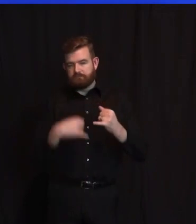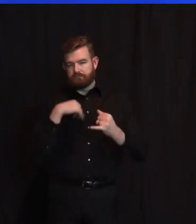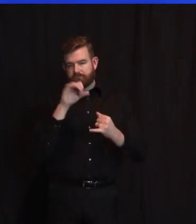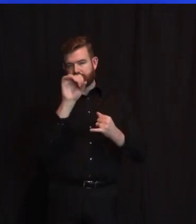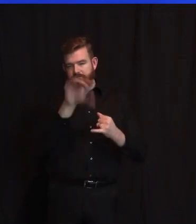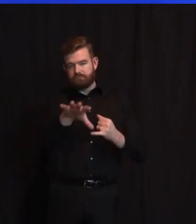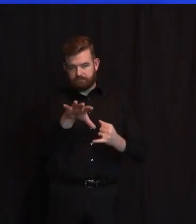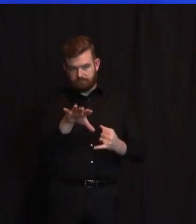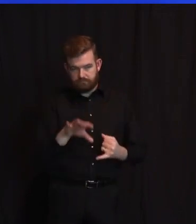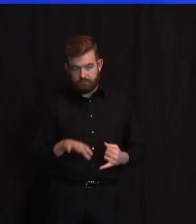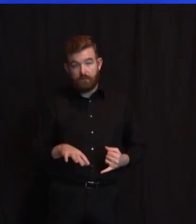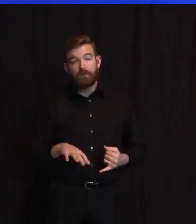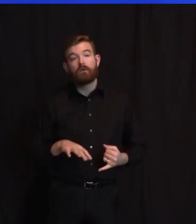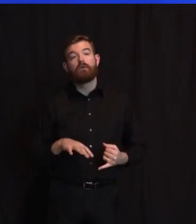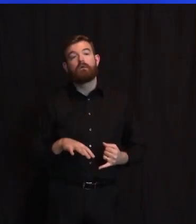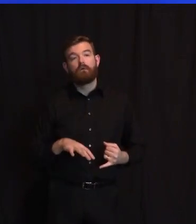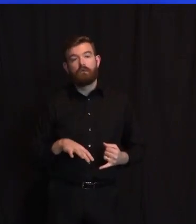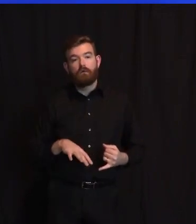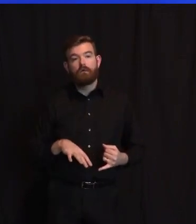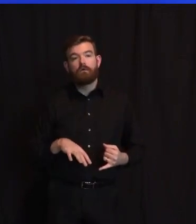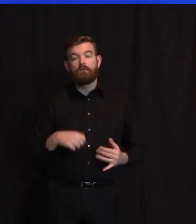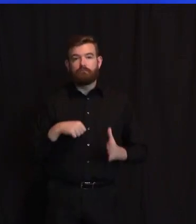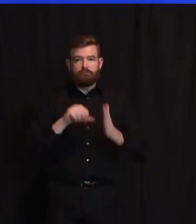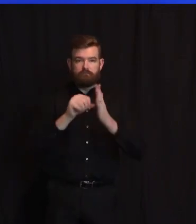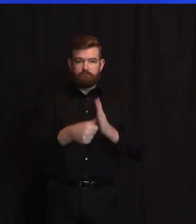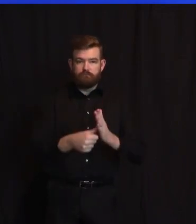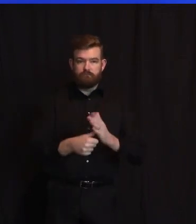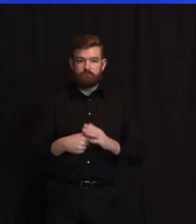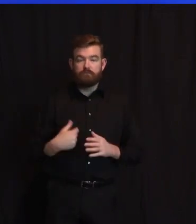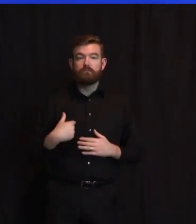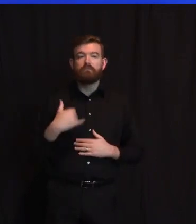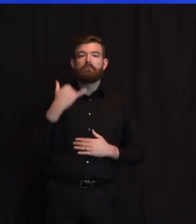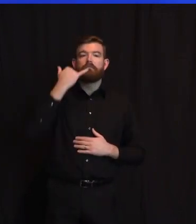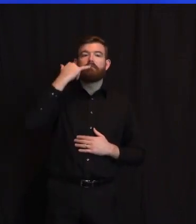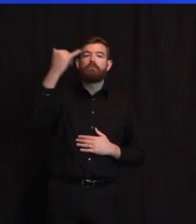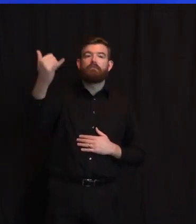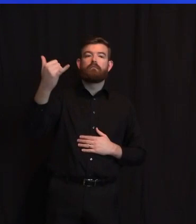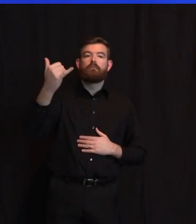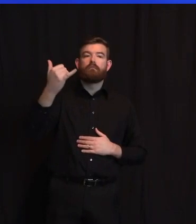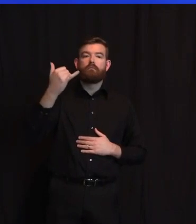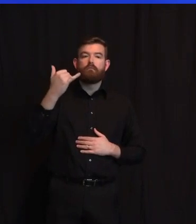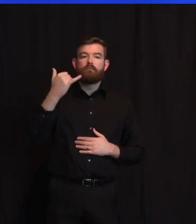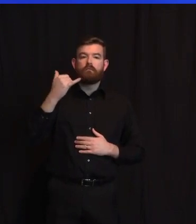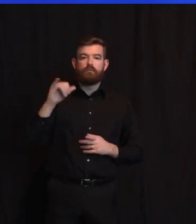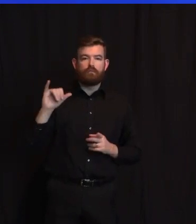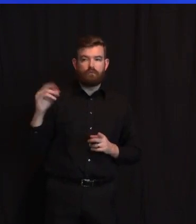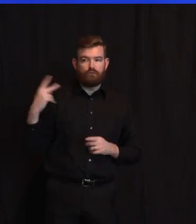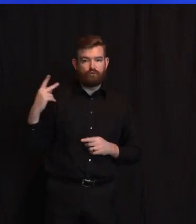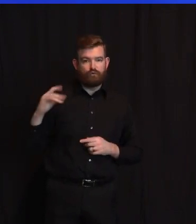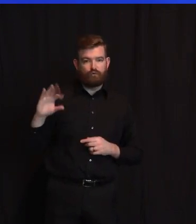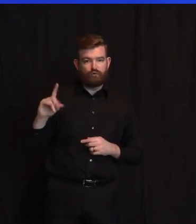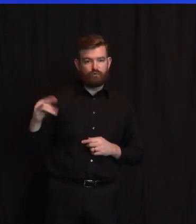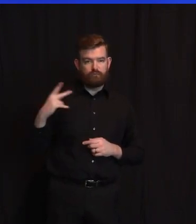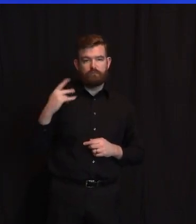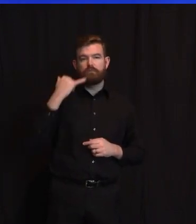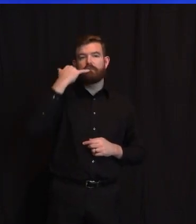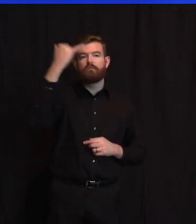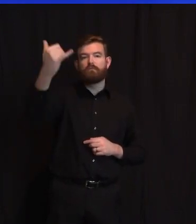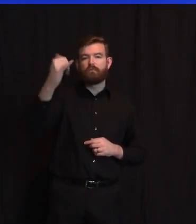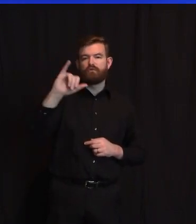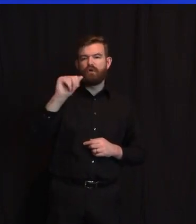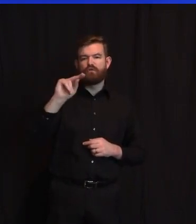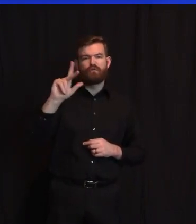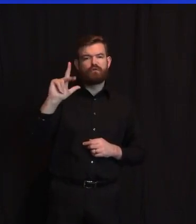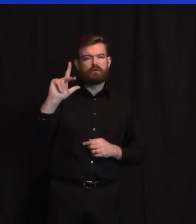I just want to highlight the first call I had with Commissioner Persicelli was on January 23rd with regard to this outbreak.